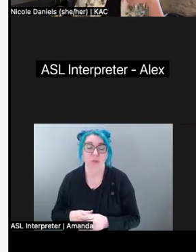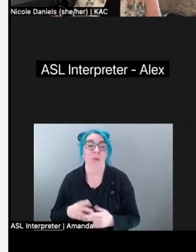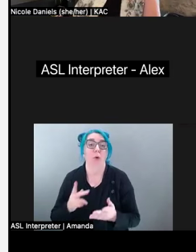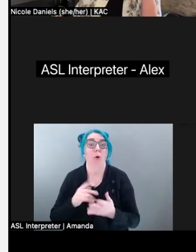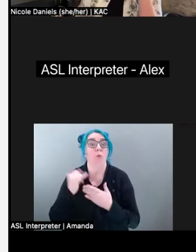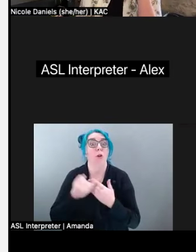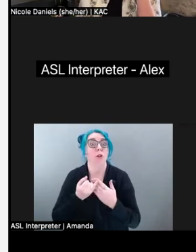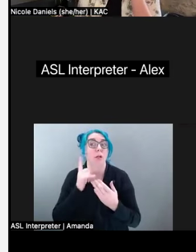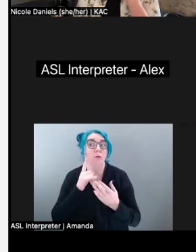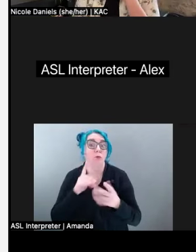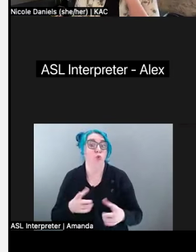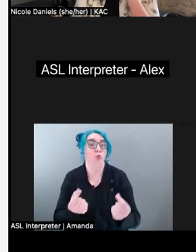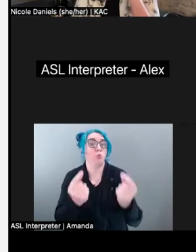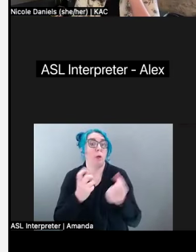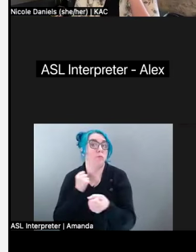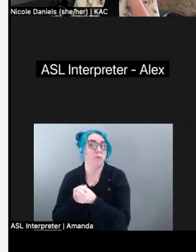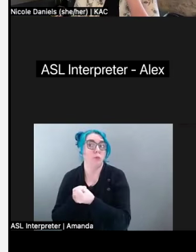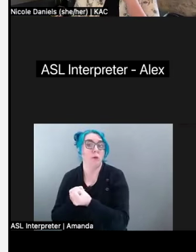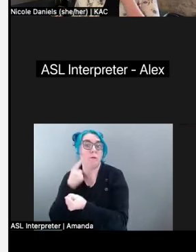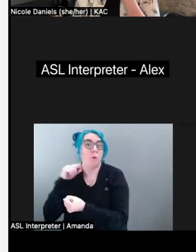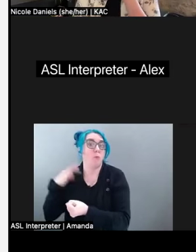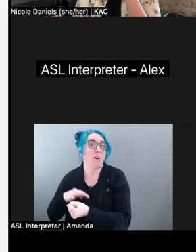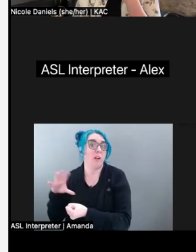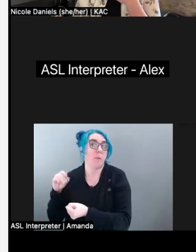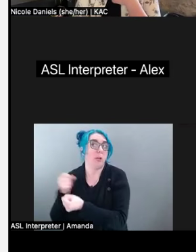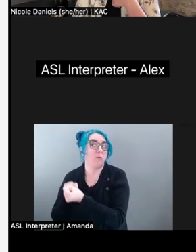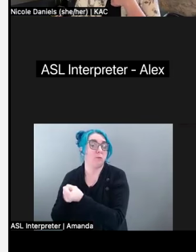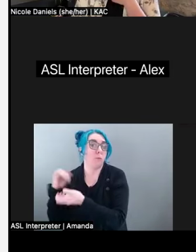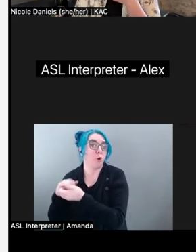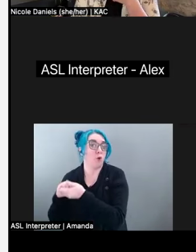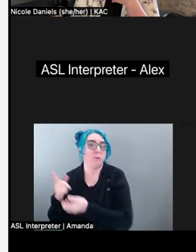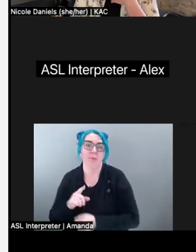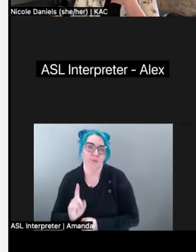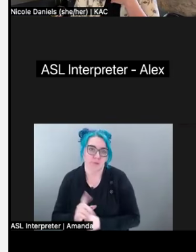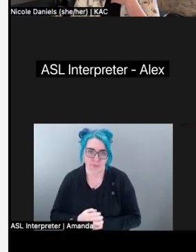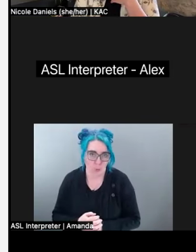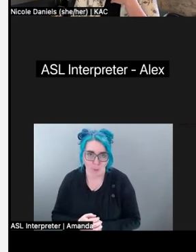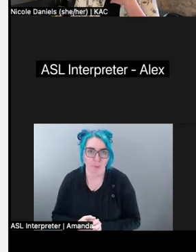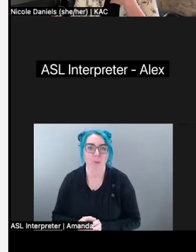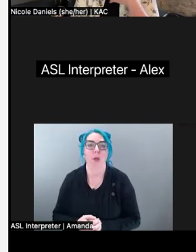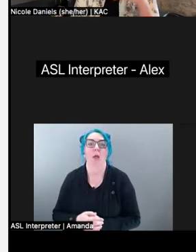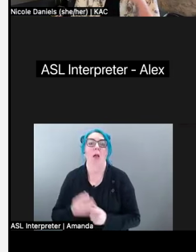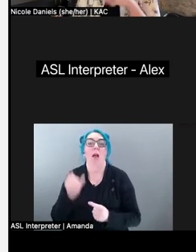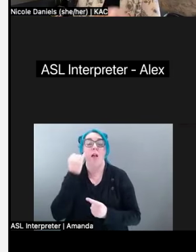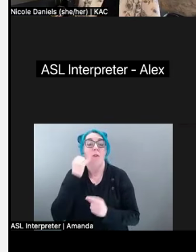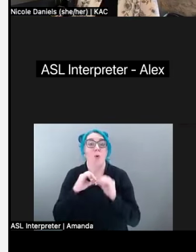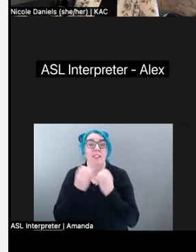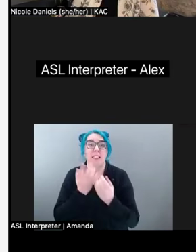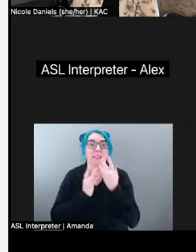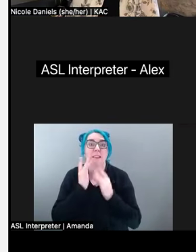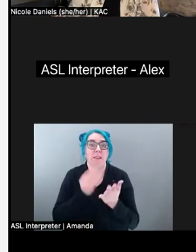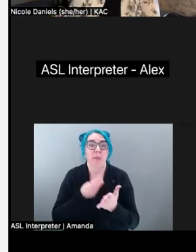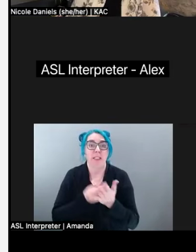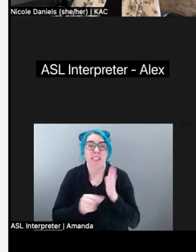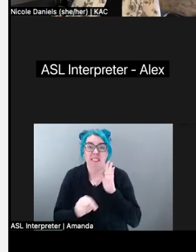partner. We do not fund fundraising or recovering the costs of an organization's financial deficits. And finally, programs or